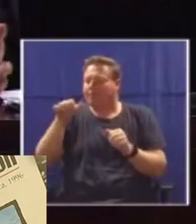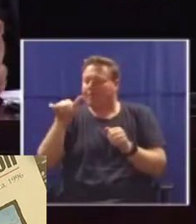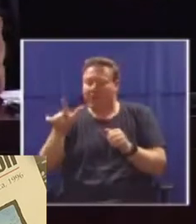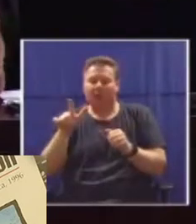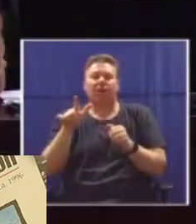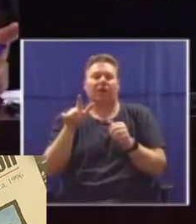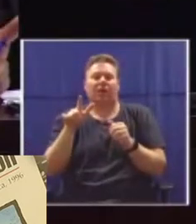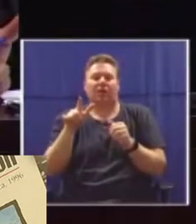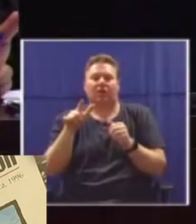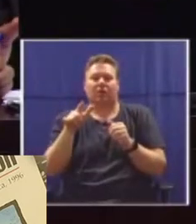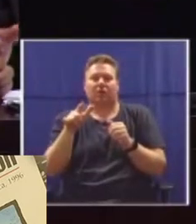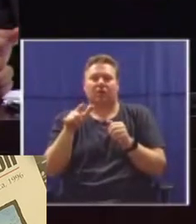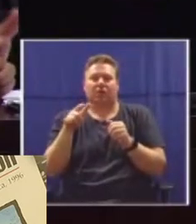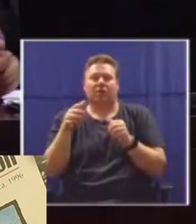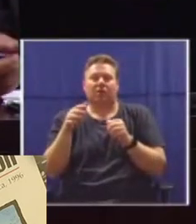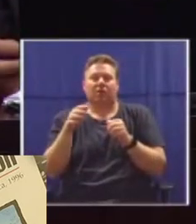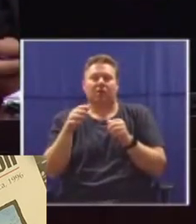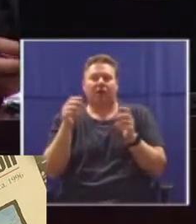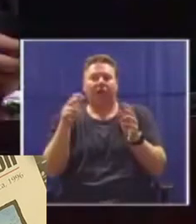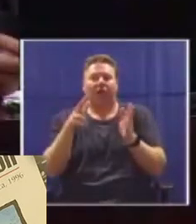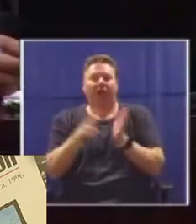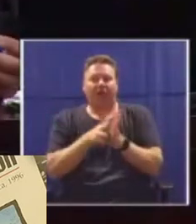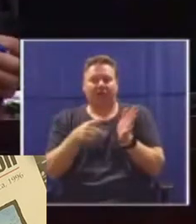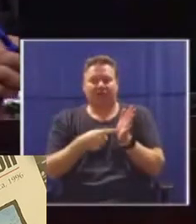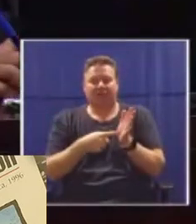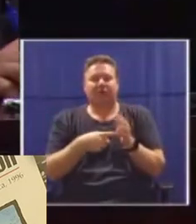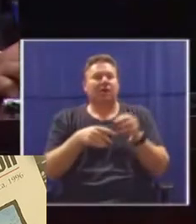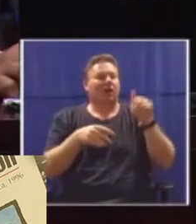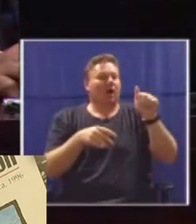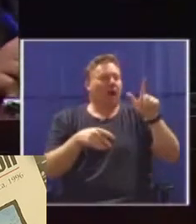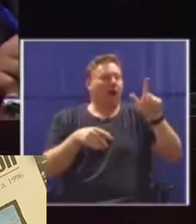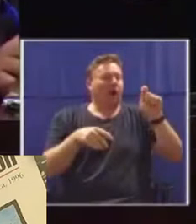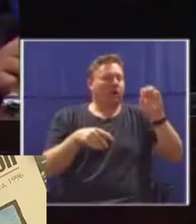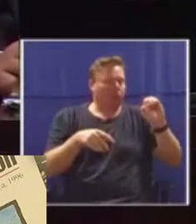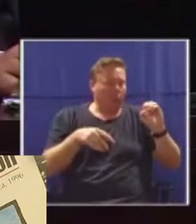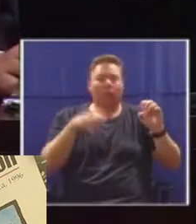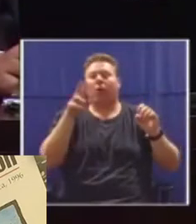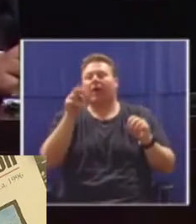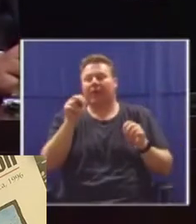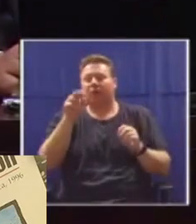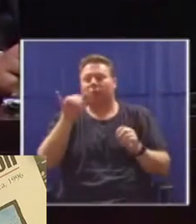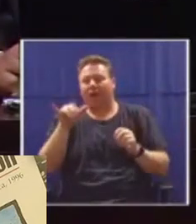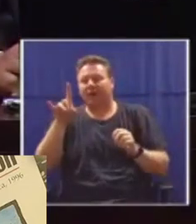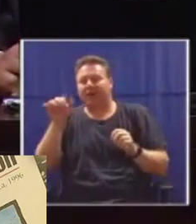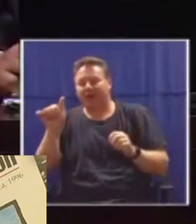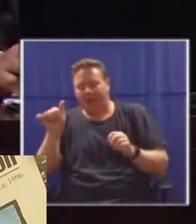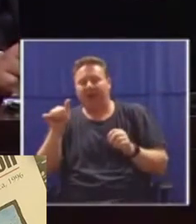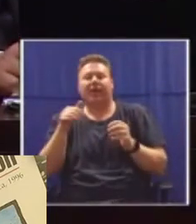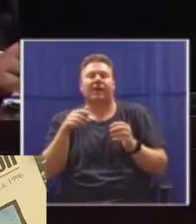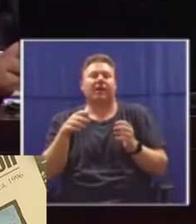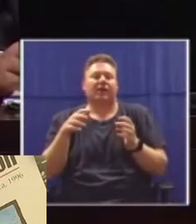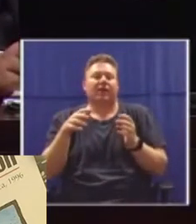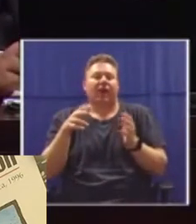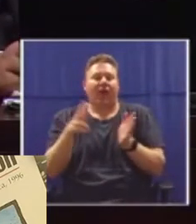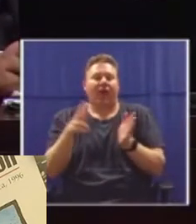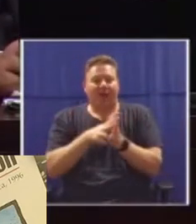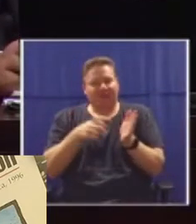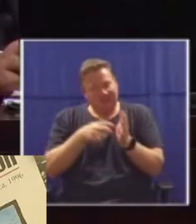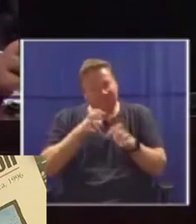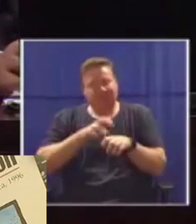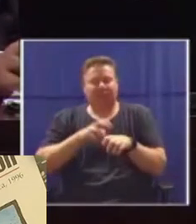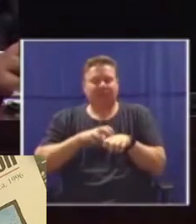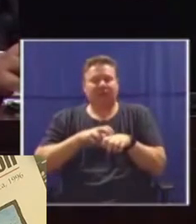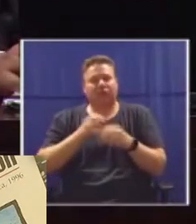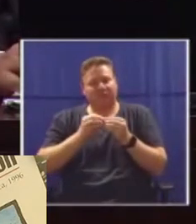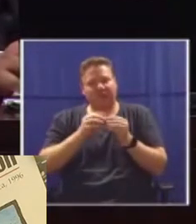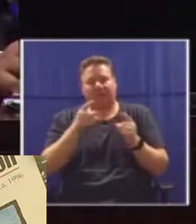to idle in the driveway until the ARTO and NLTA Acts are fixed. Both of these related bills were